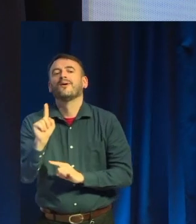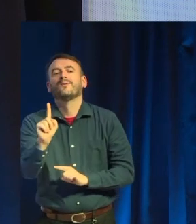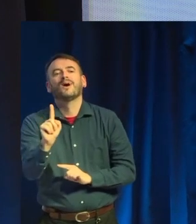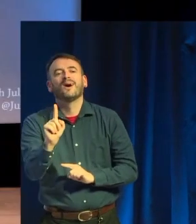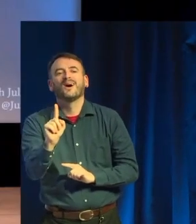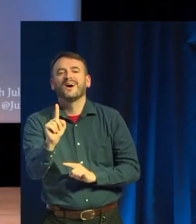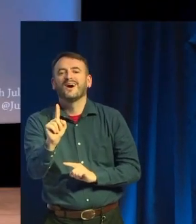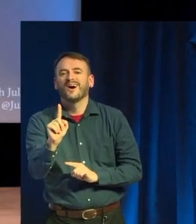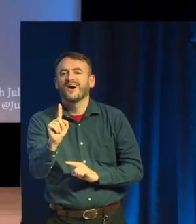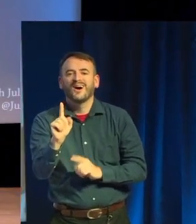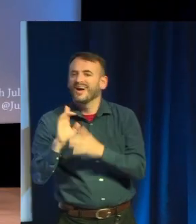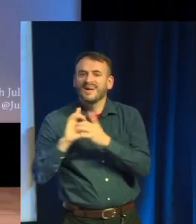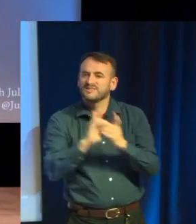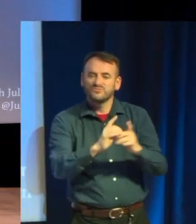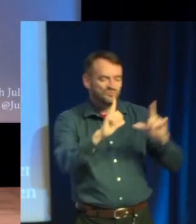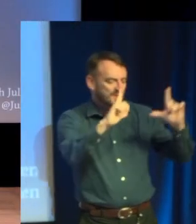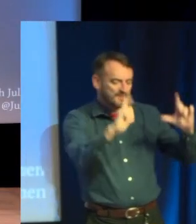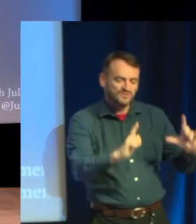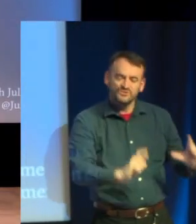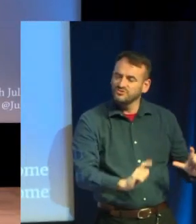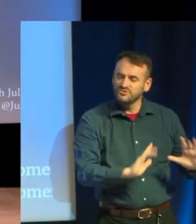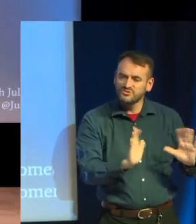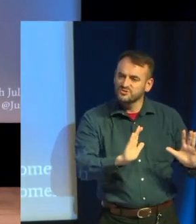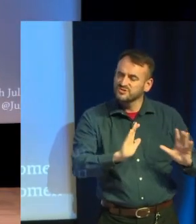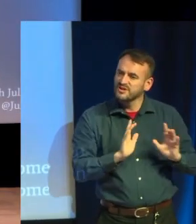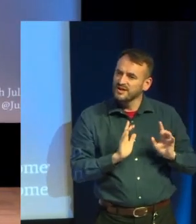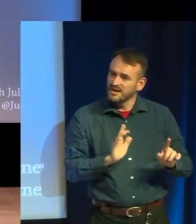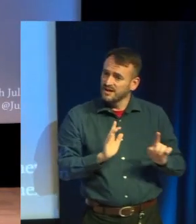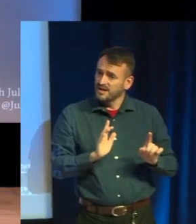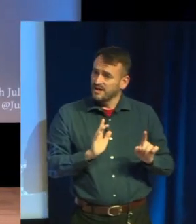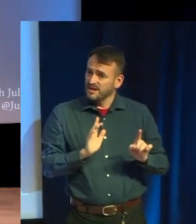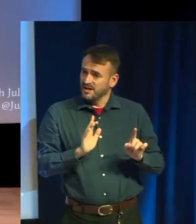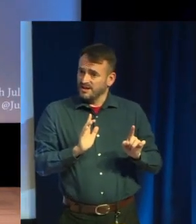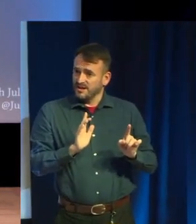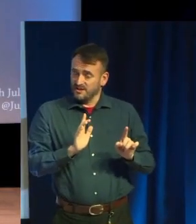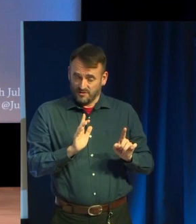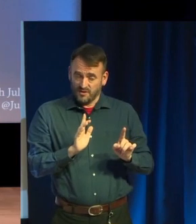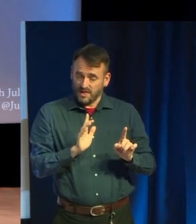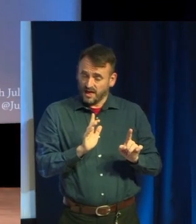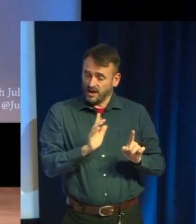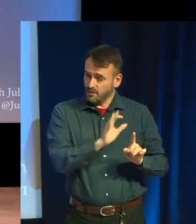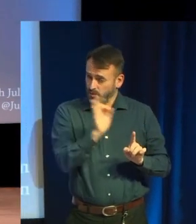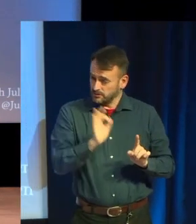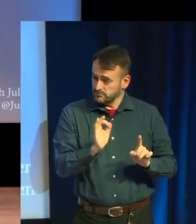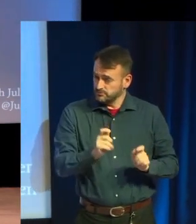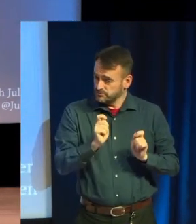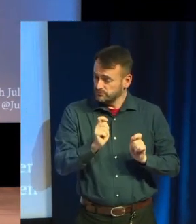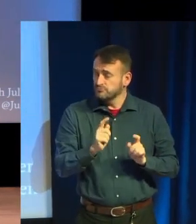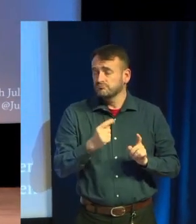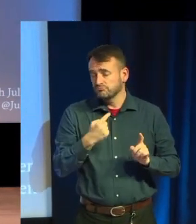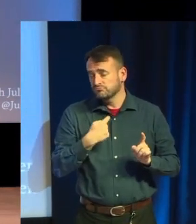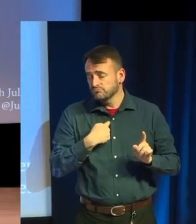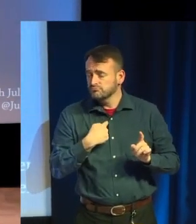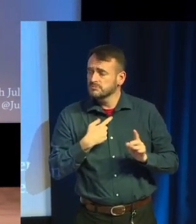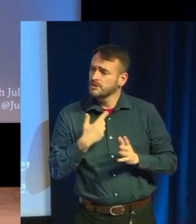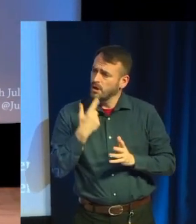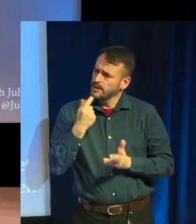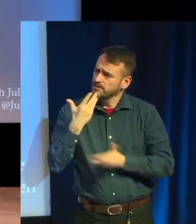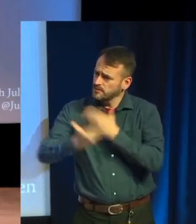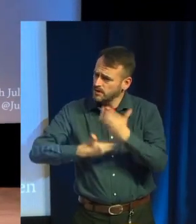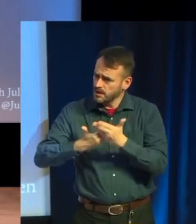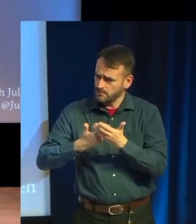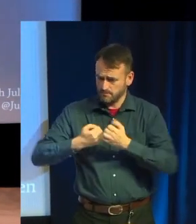in the game. That question came up a lot. I'll be talking to you about the writing process